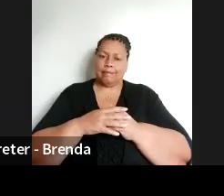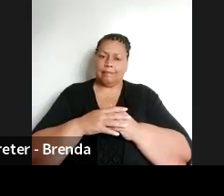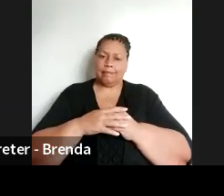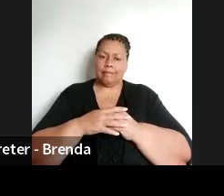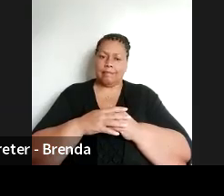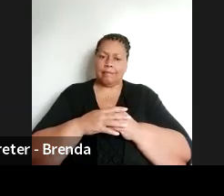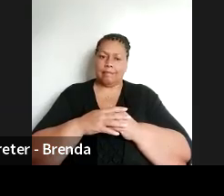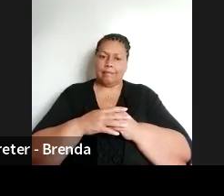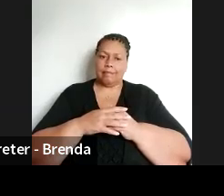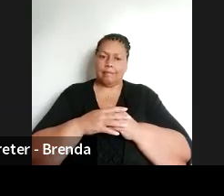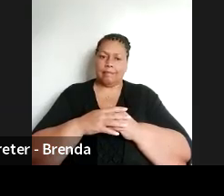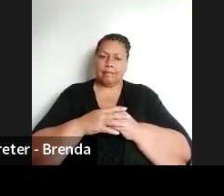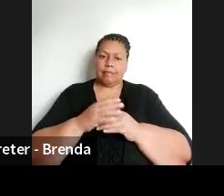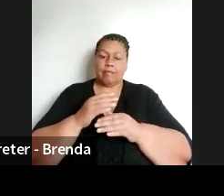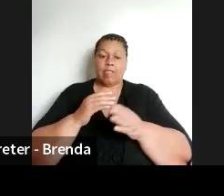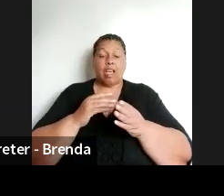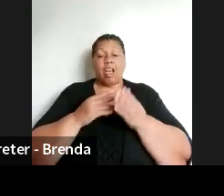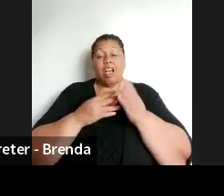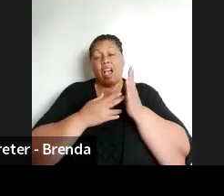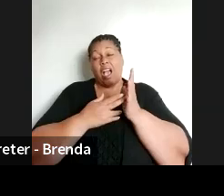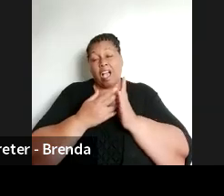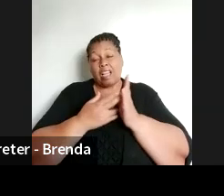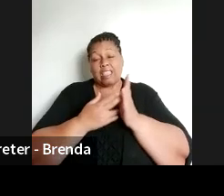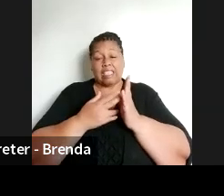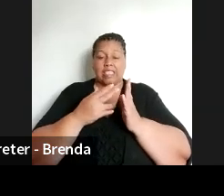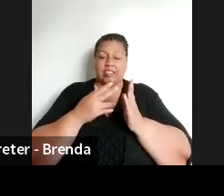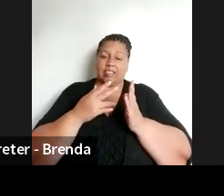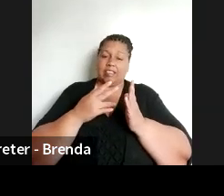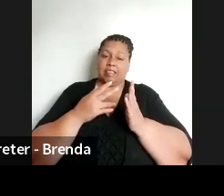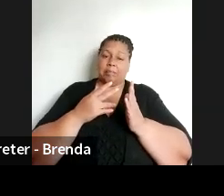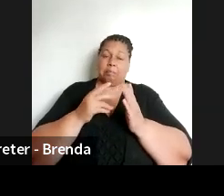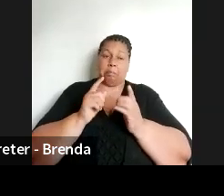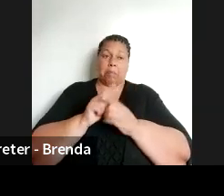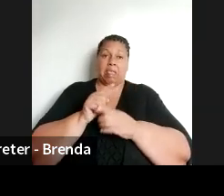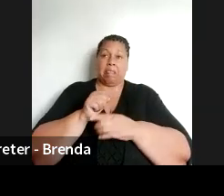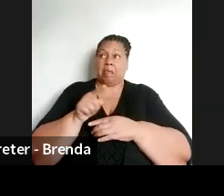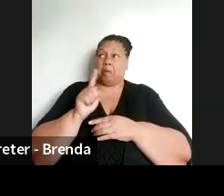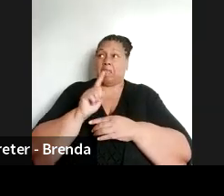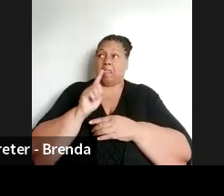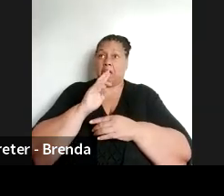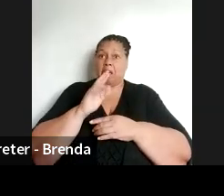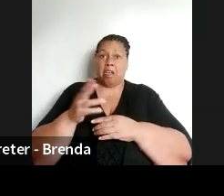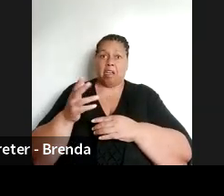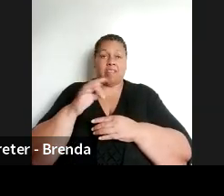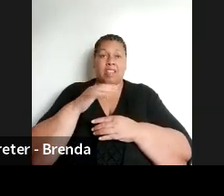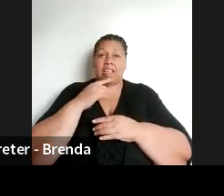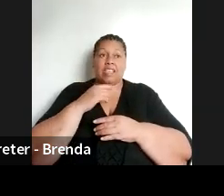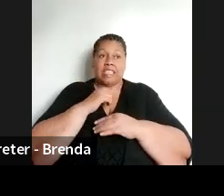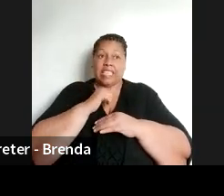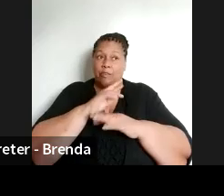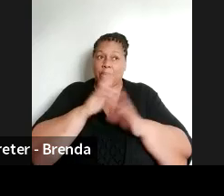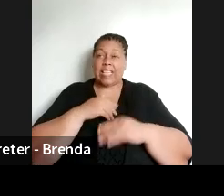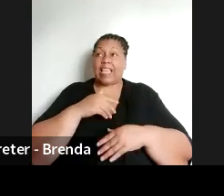I would say Well, honestly, just meet them where they're at, and if they're not ready to come out and say, "Hey, I have a disability, I'm proud," and just